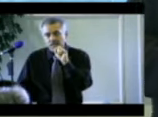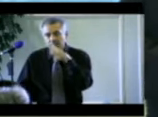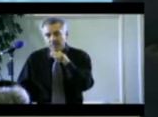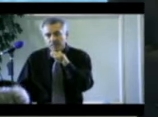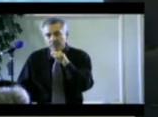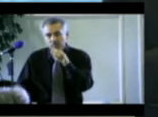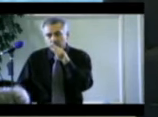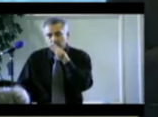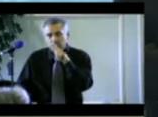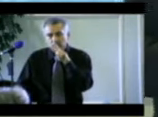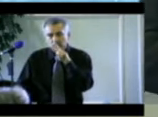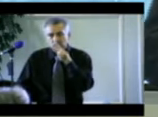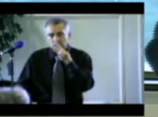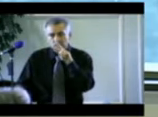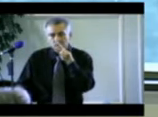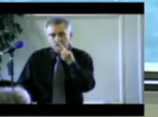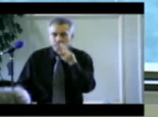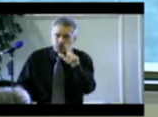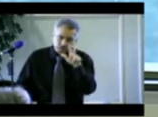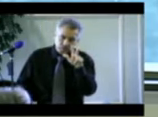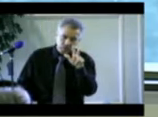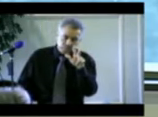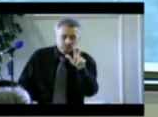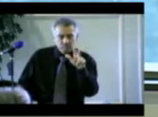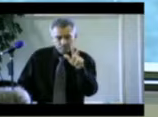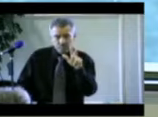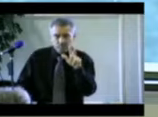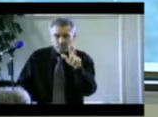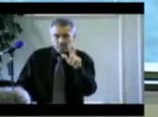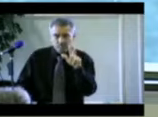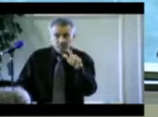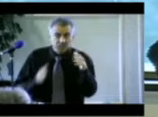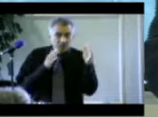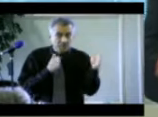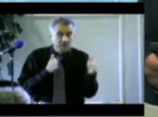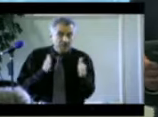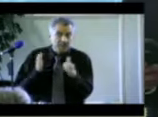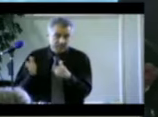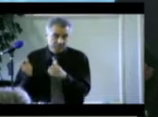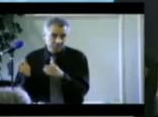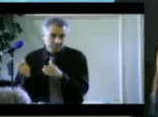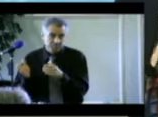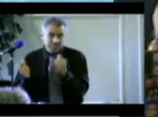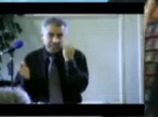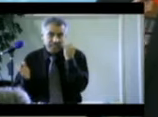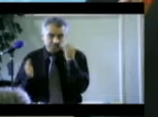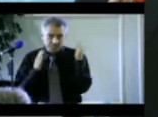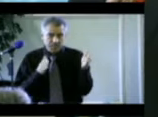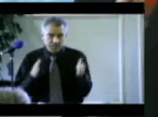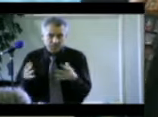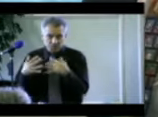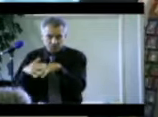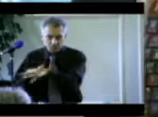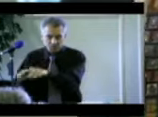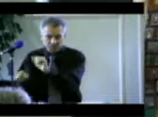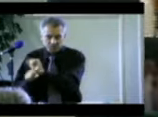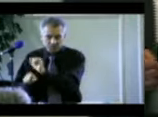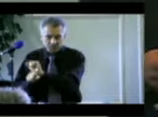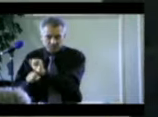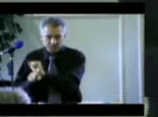25th. If everything turns out the way it should, continue to keep us in your prayers, Pastor